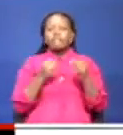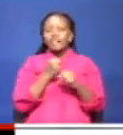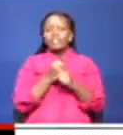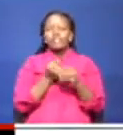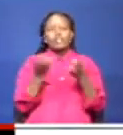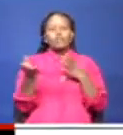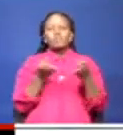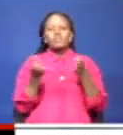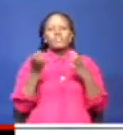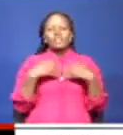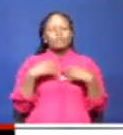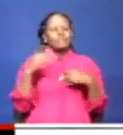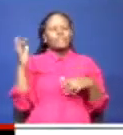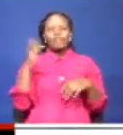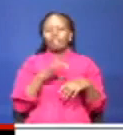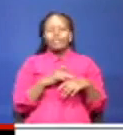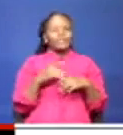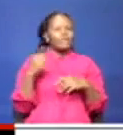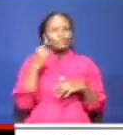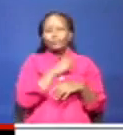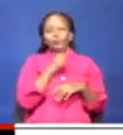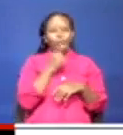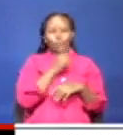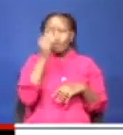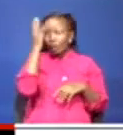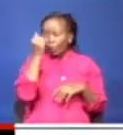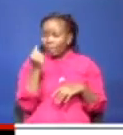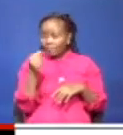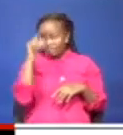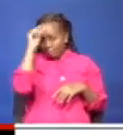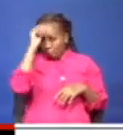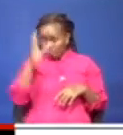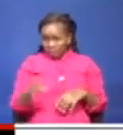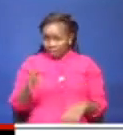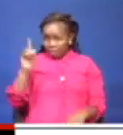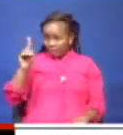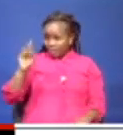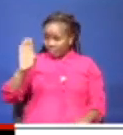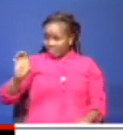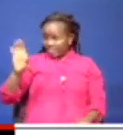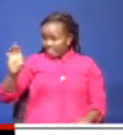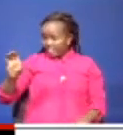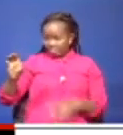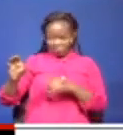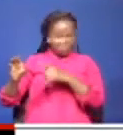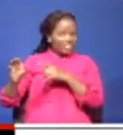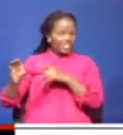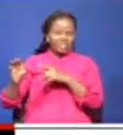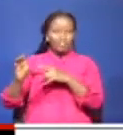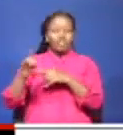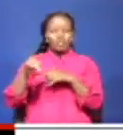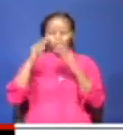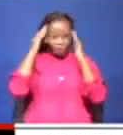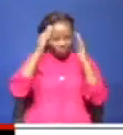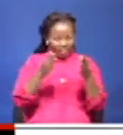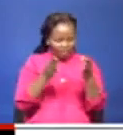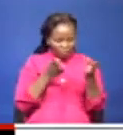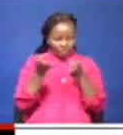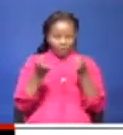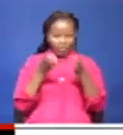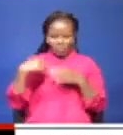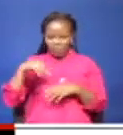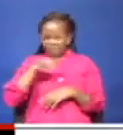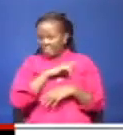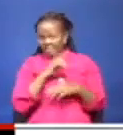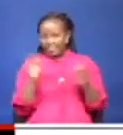zimeathirika sana. Kwa nini? Governor tulio naye alikosa kuangalia biashara zetu, na